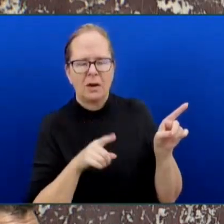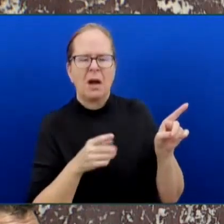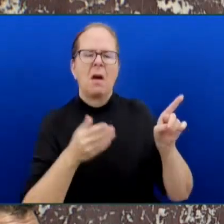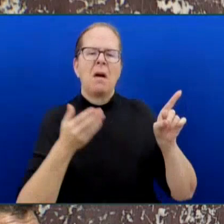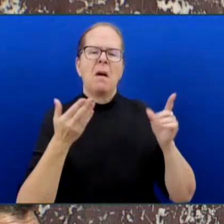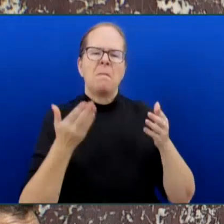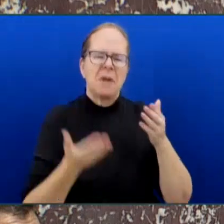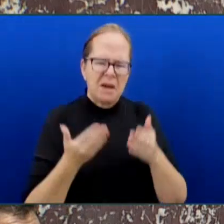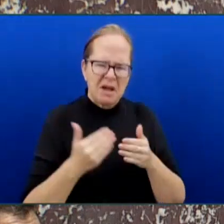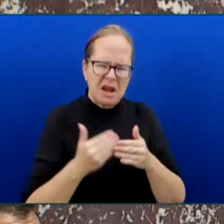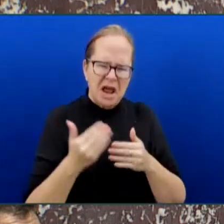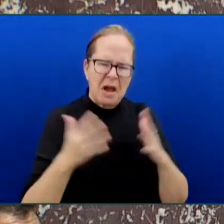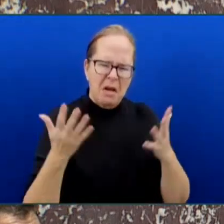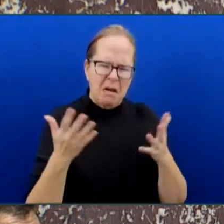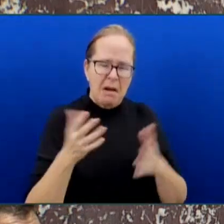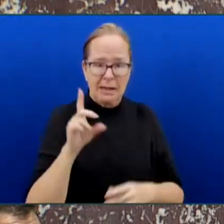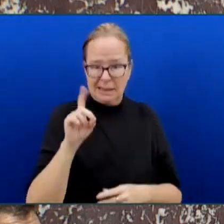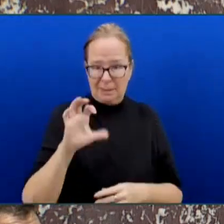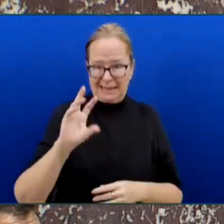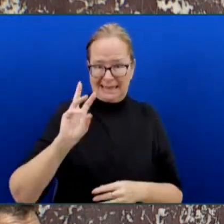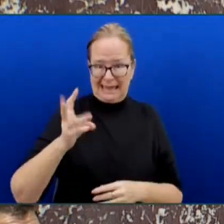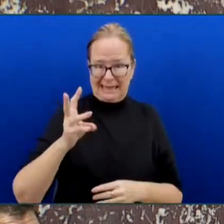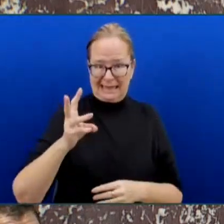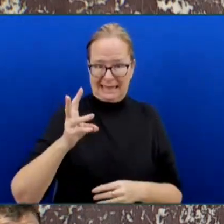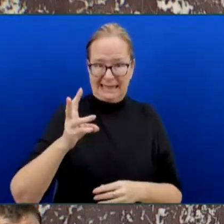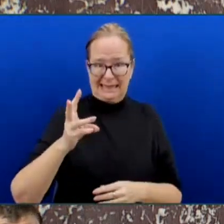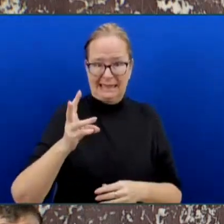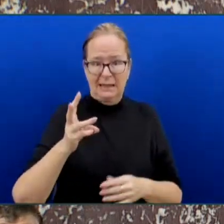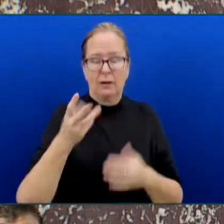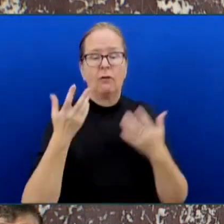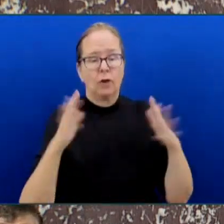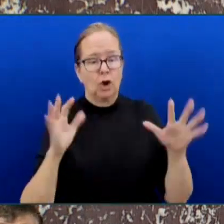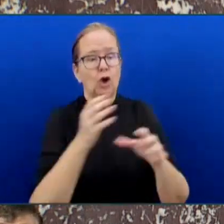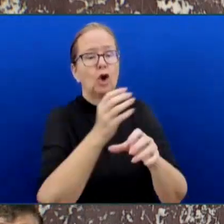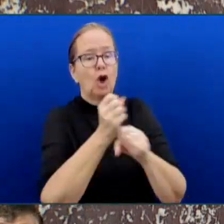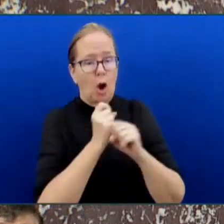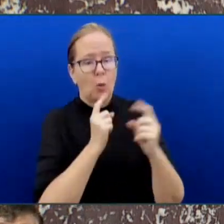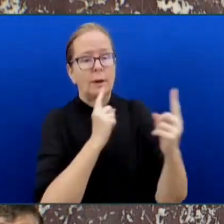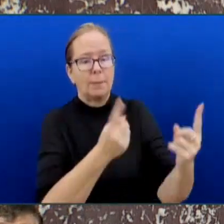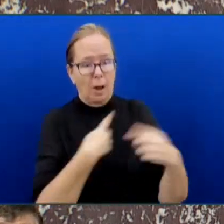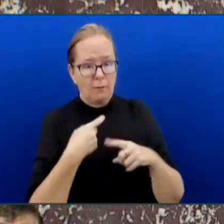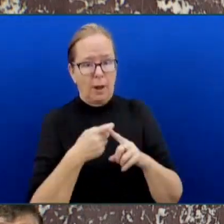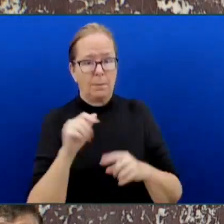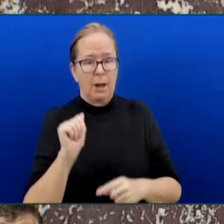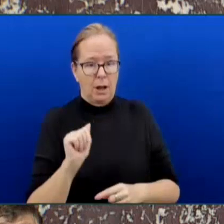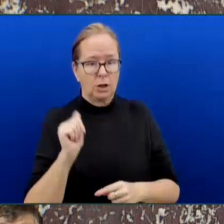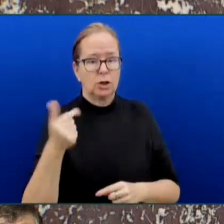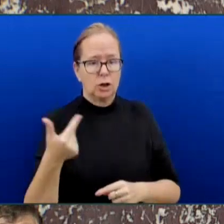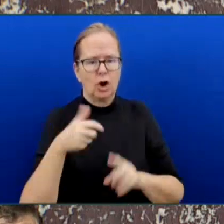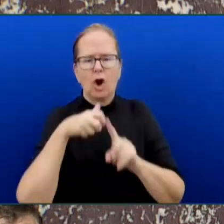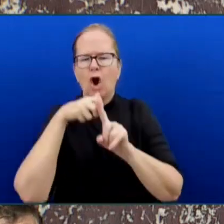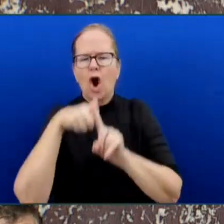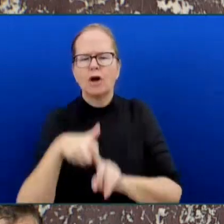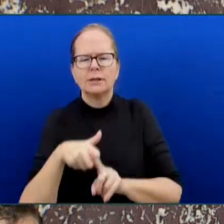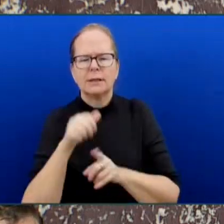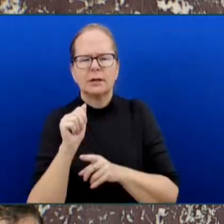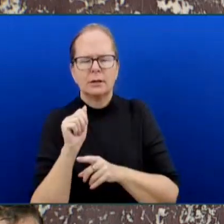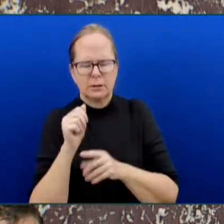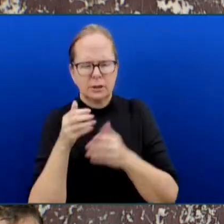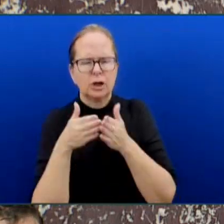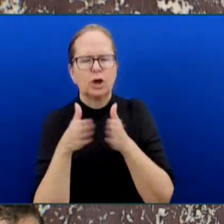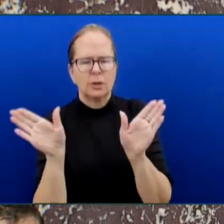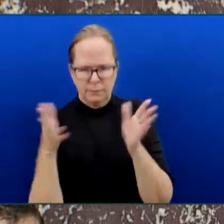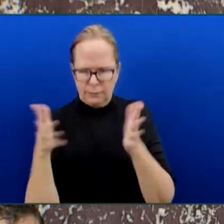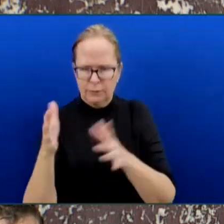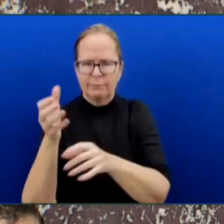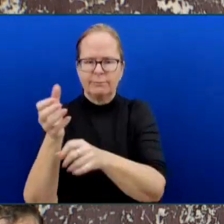report of an update from the Auditor General on that date with unanimous support of both government and opposition